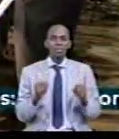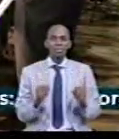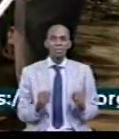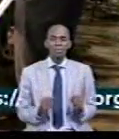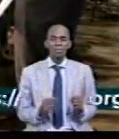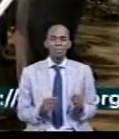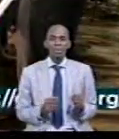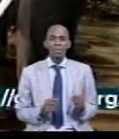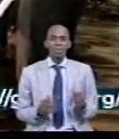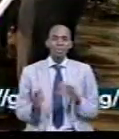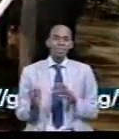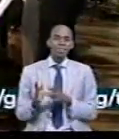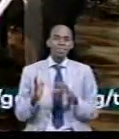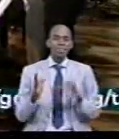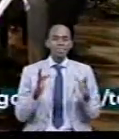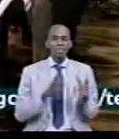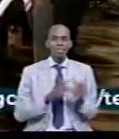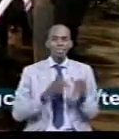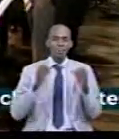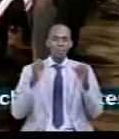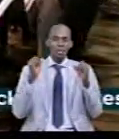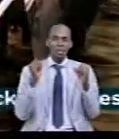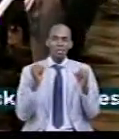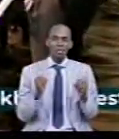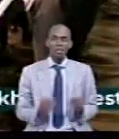Jesus' power, superpower.